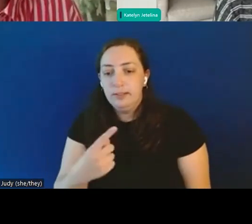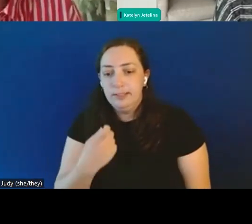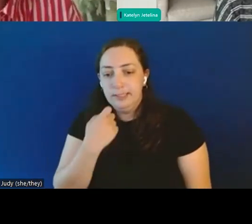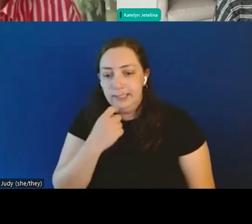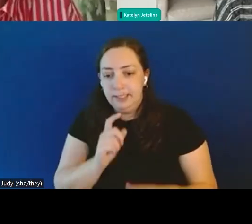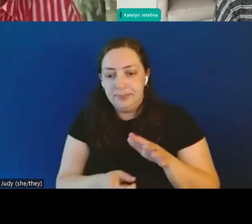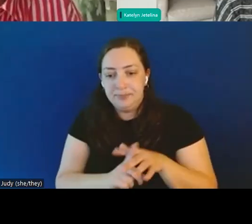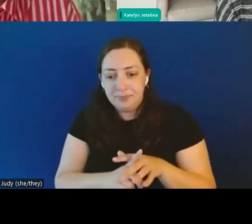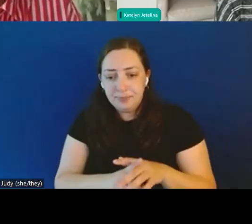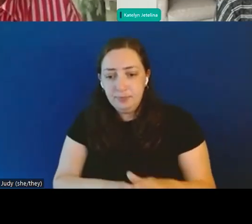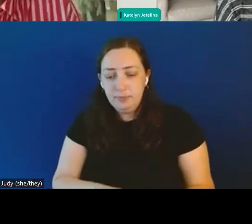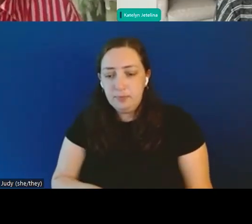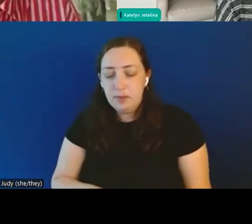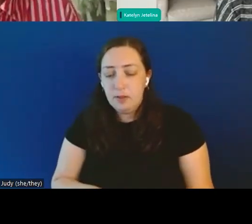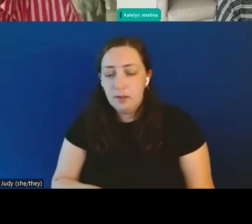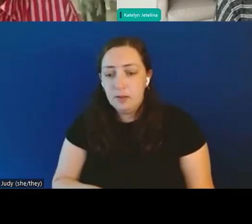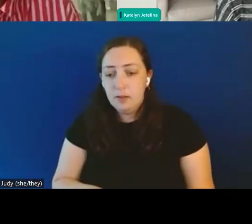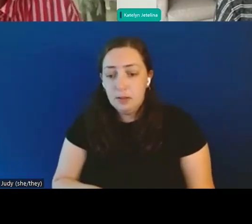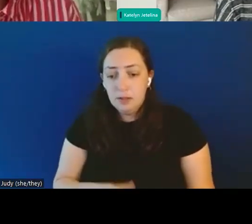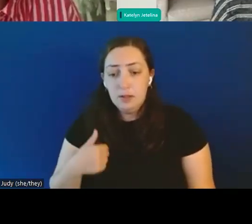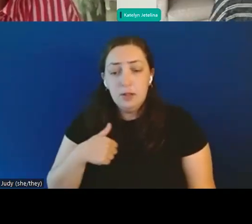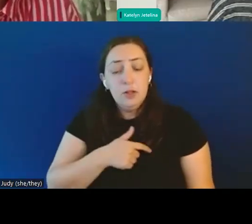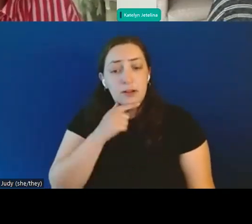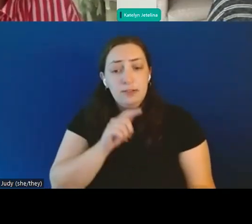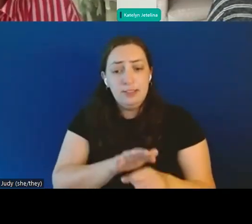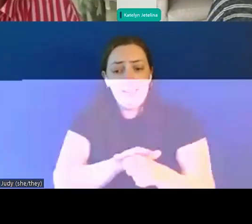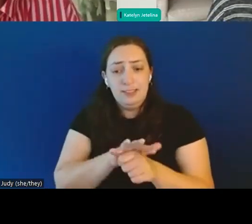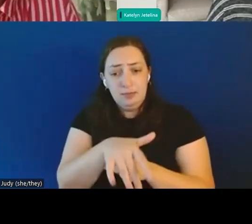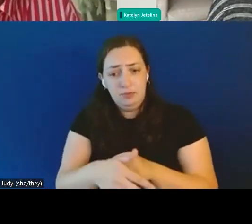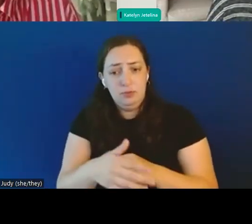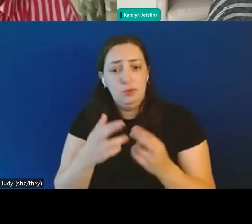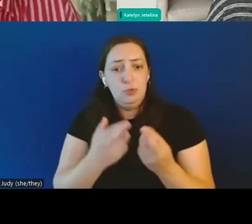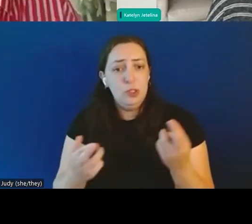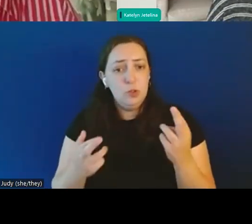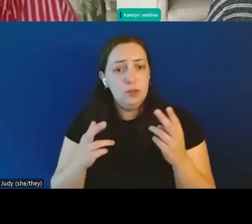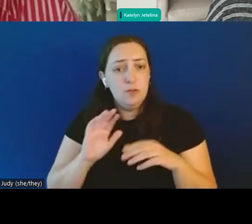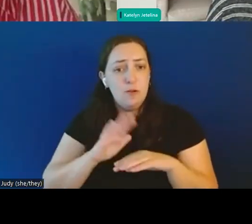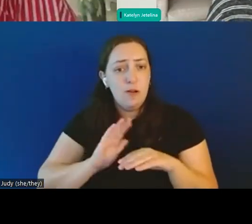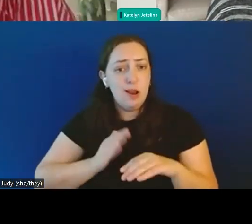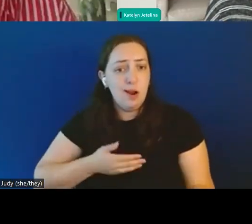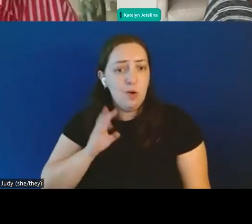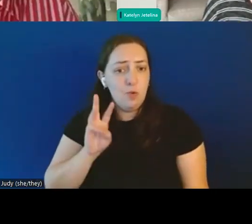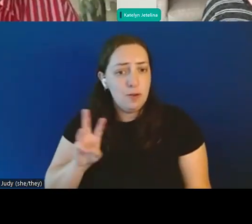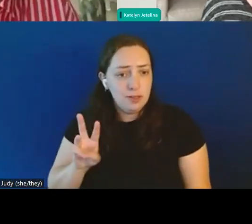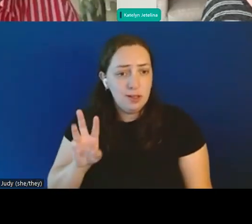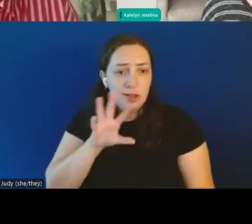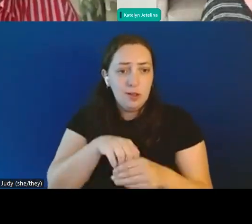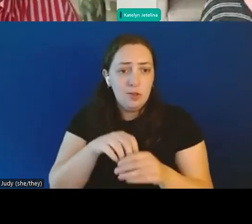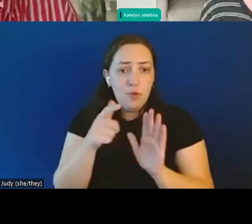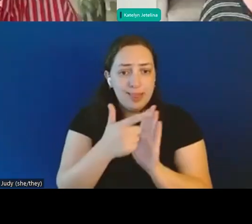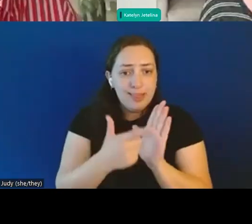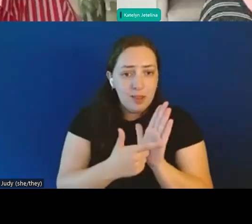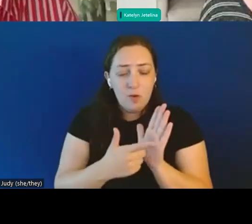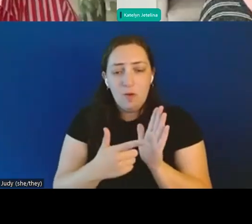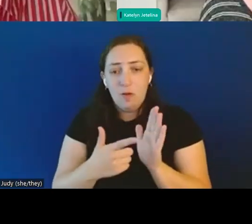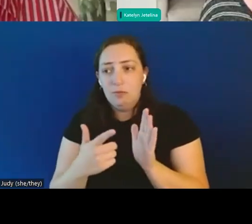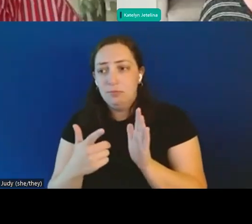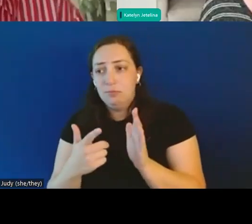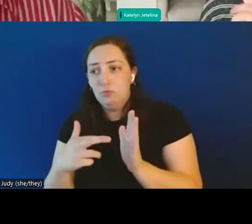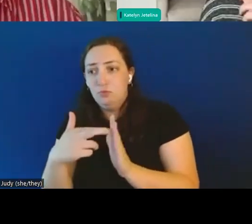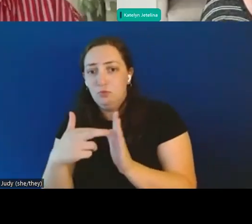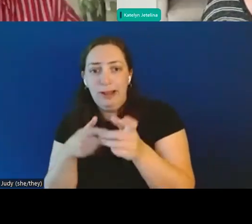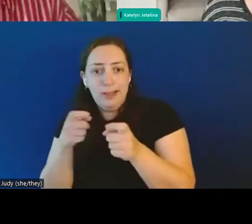be answered by, but we have a number of resources on our page that include legal and regulatory analyses, so that